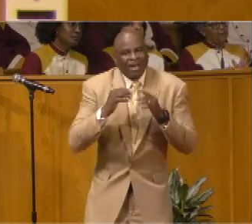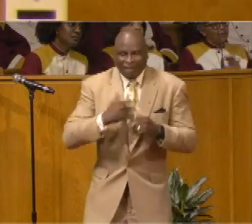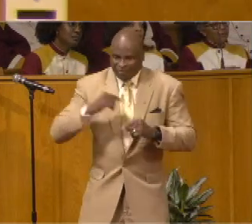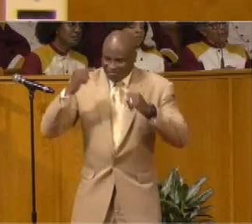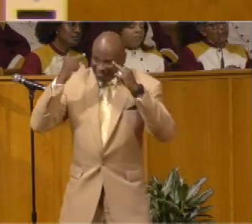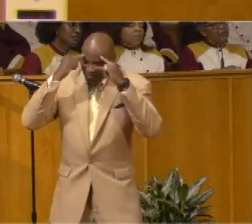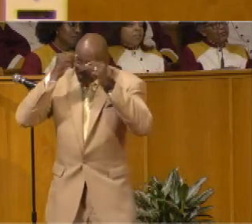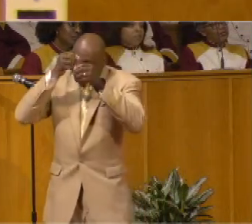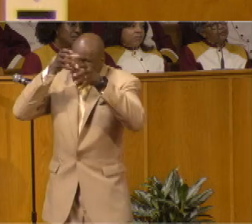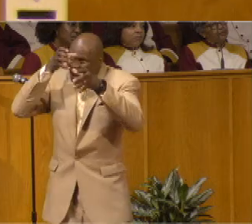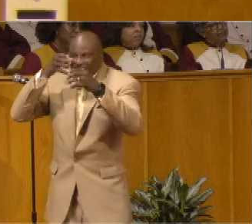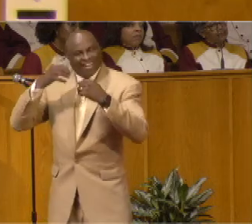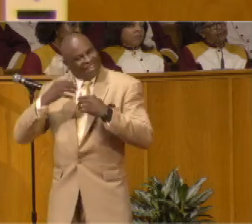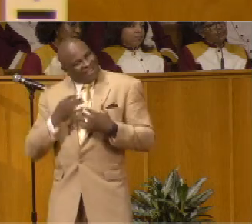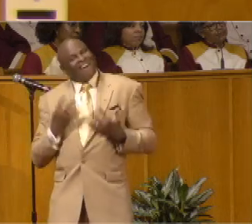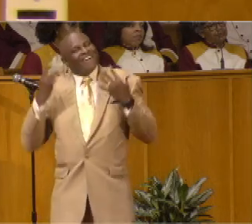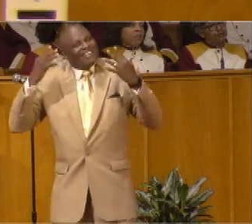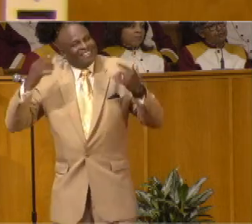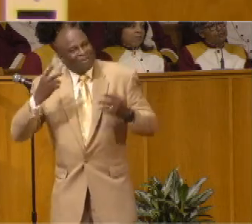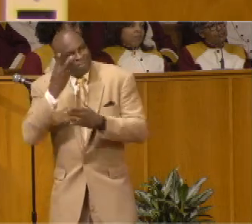head. So